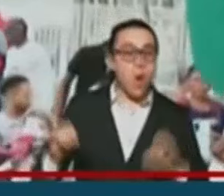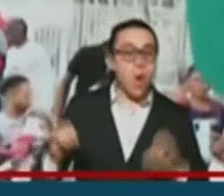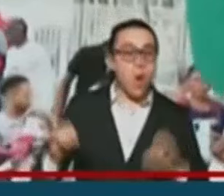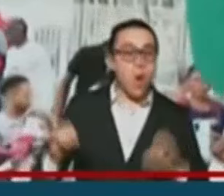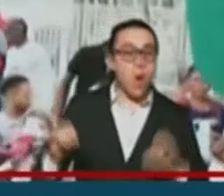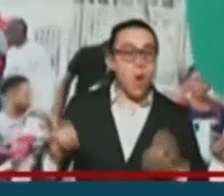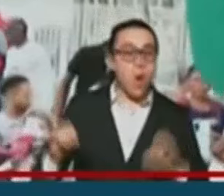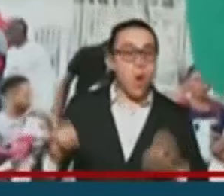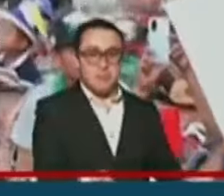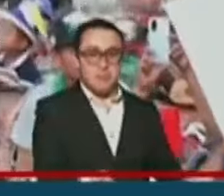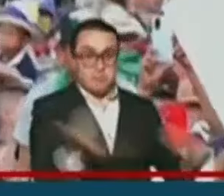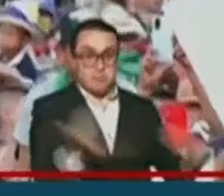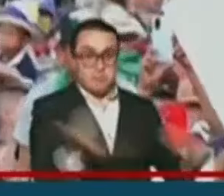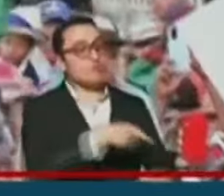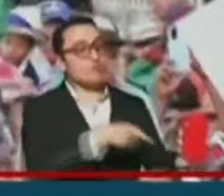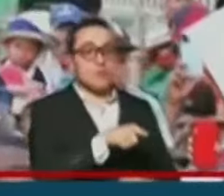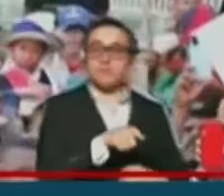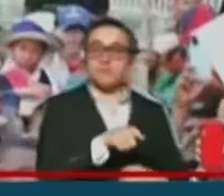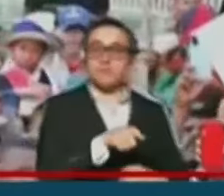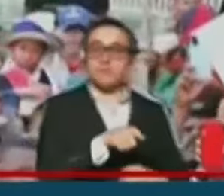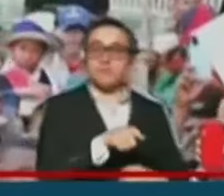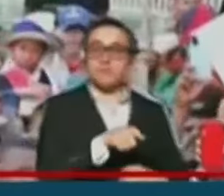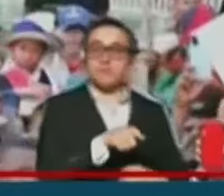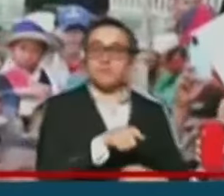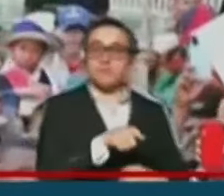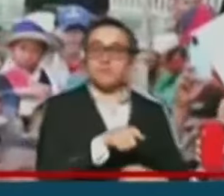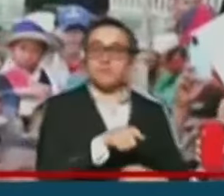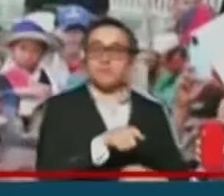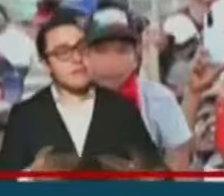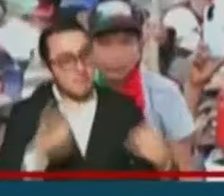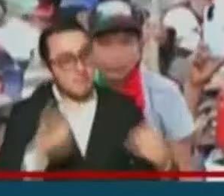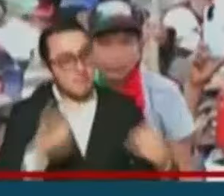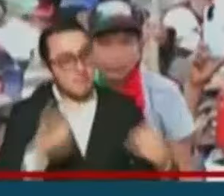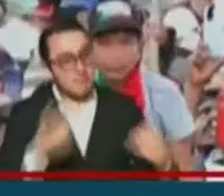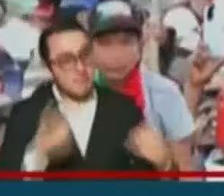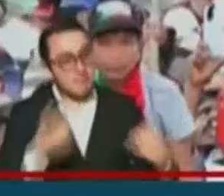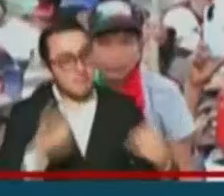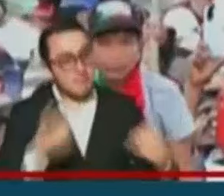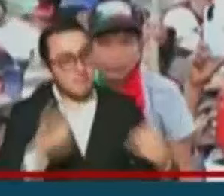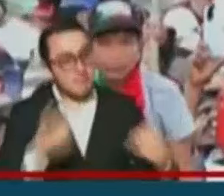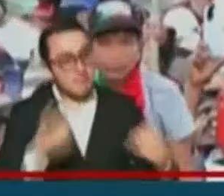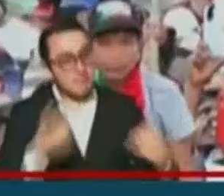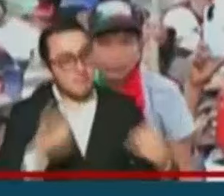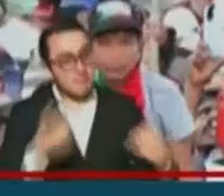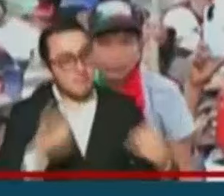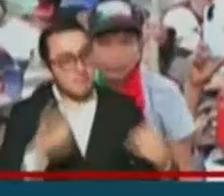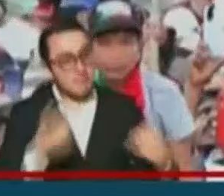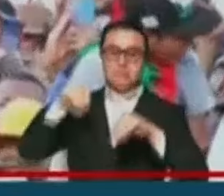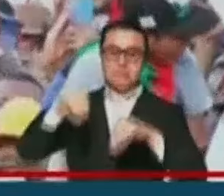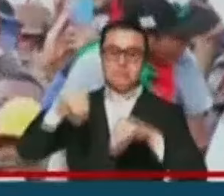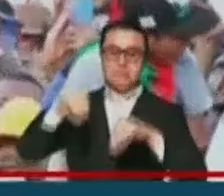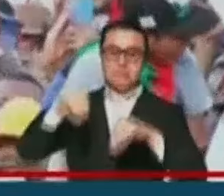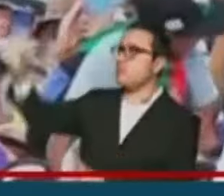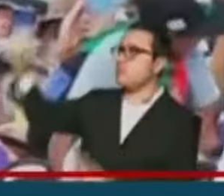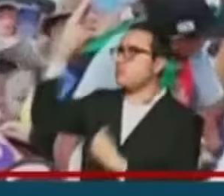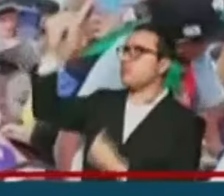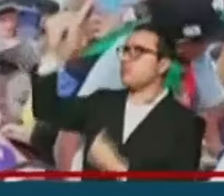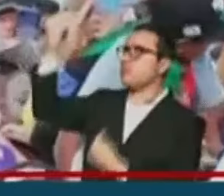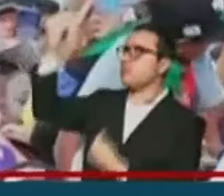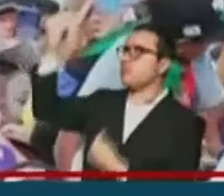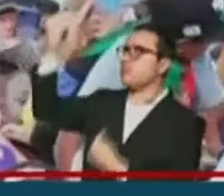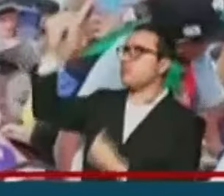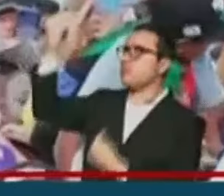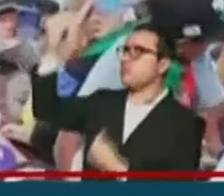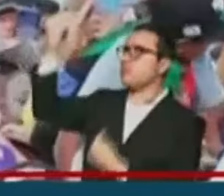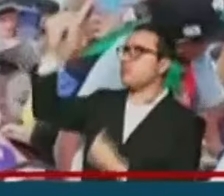of the armed violence. He also reiterated his government's respect for justice, Congress, and the popular vote. In this sense, President